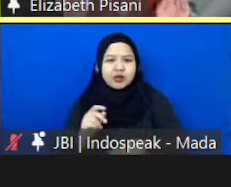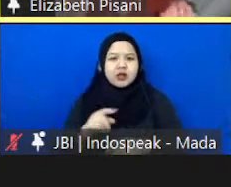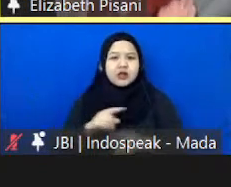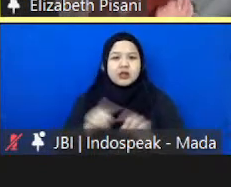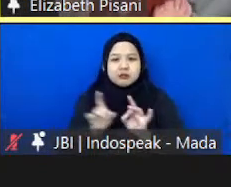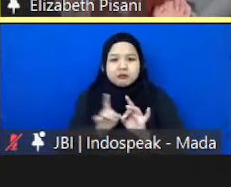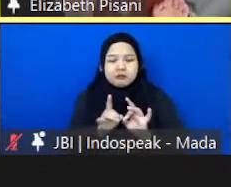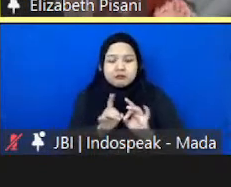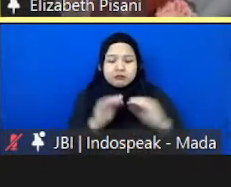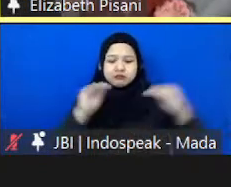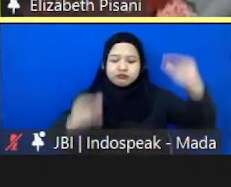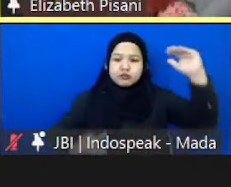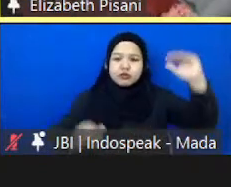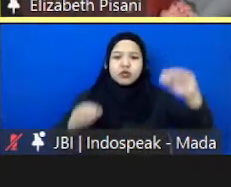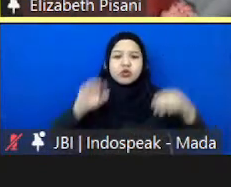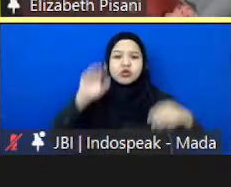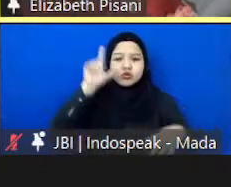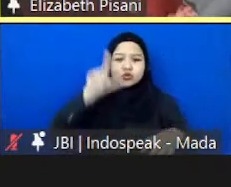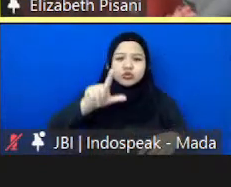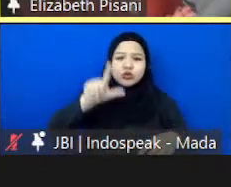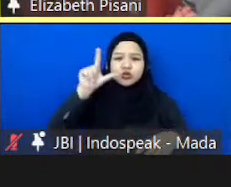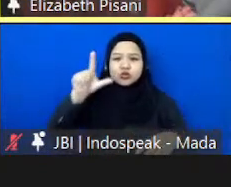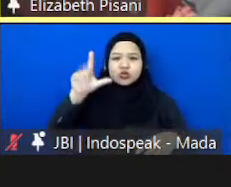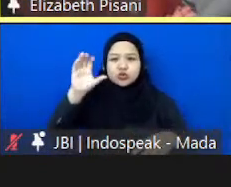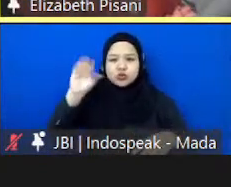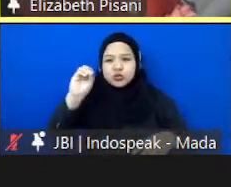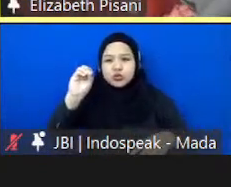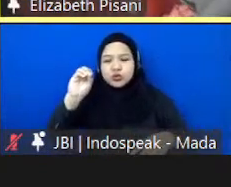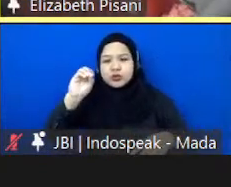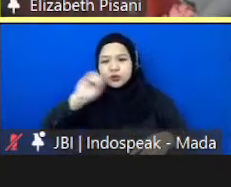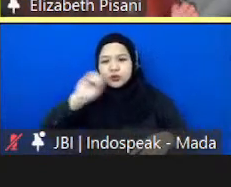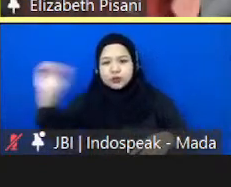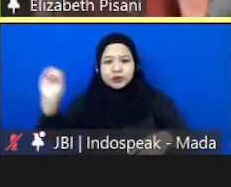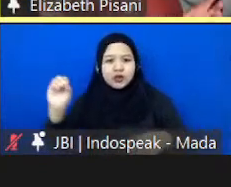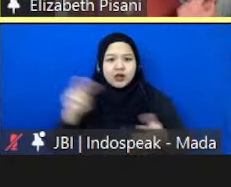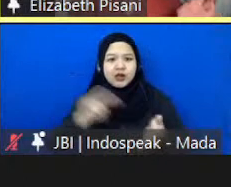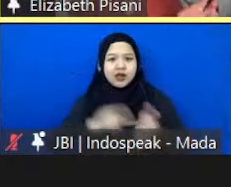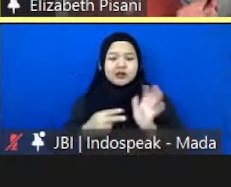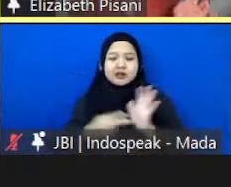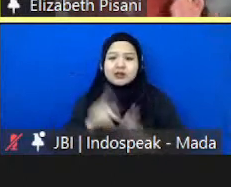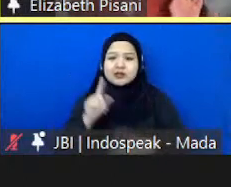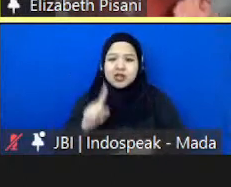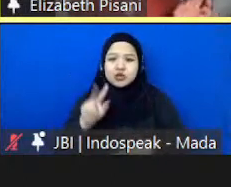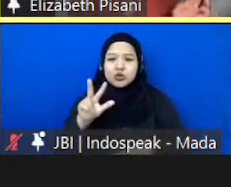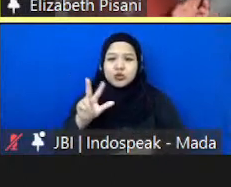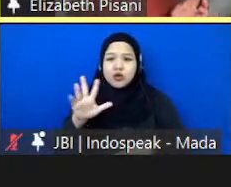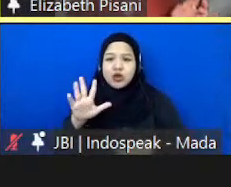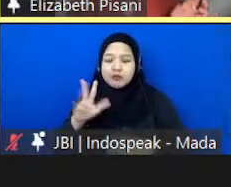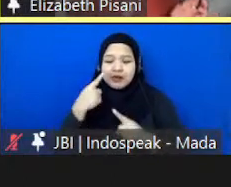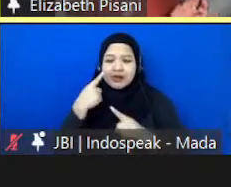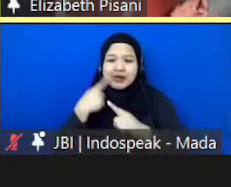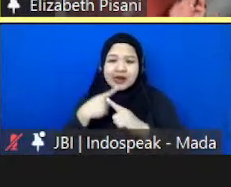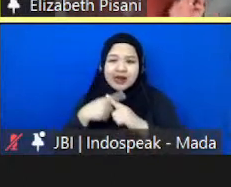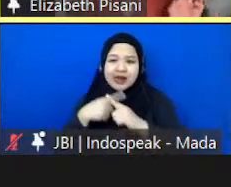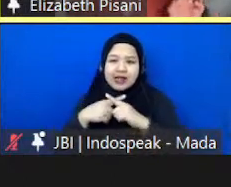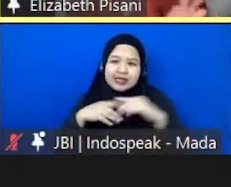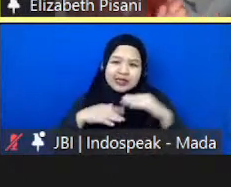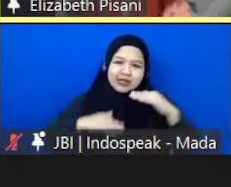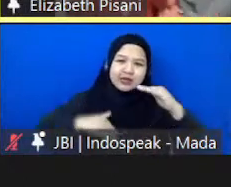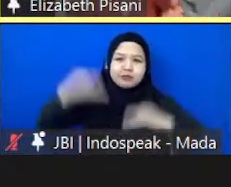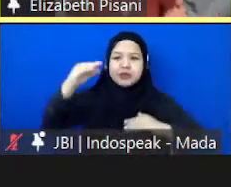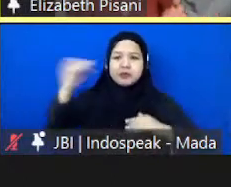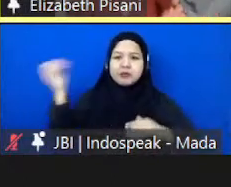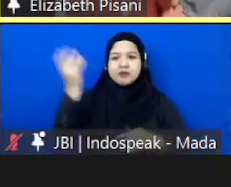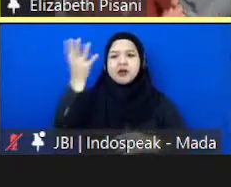that's 128 times as expensive for the highest price compared to the lowest price. So